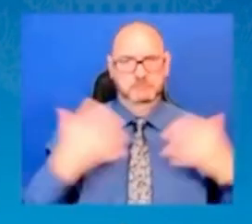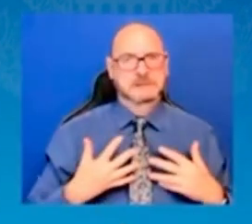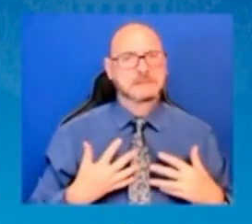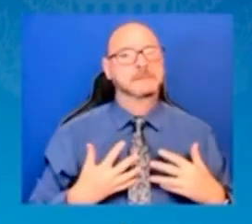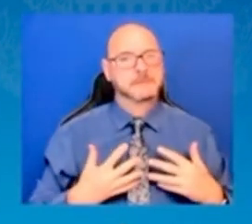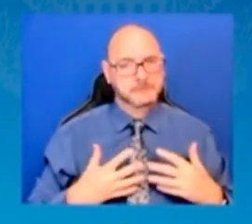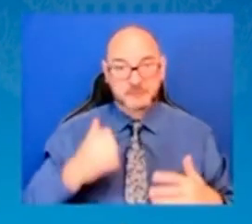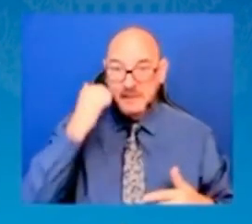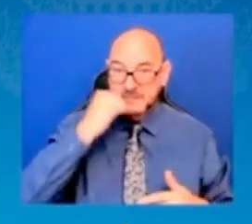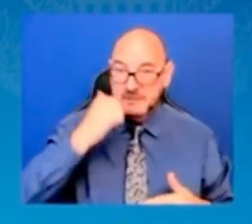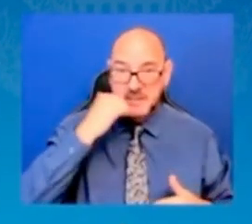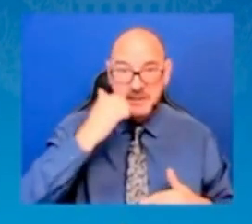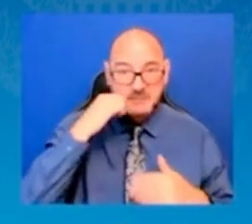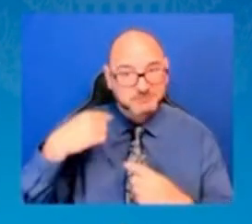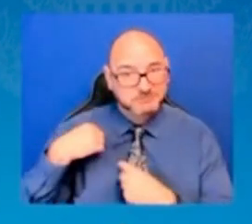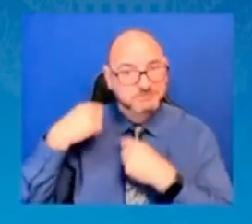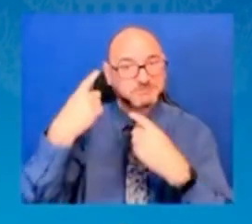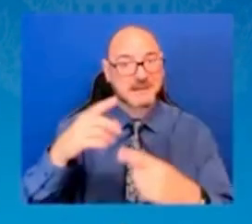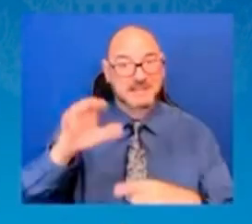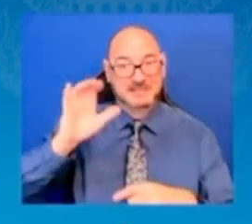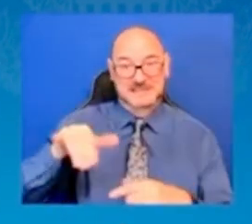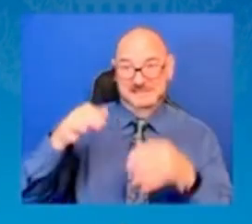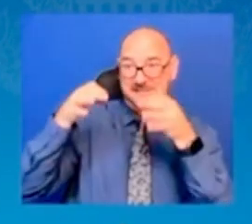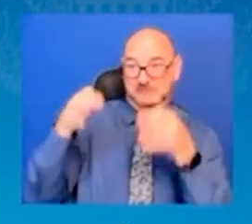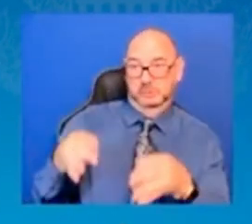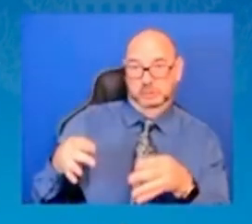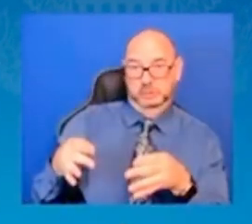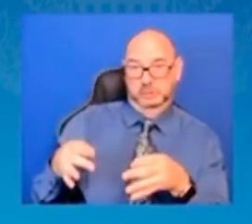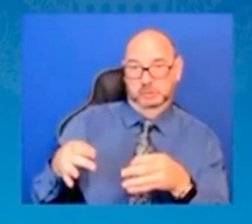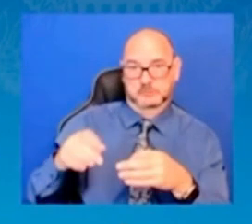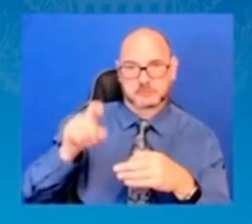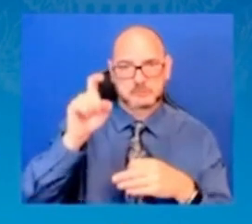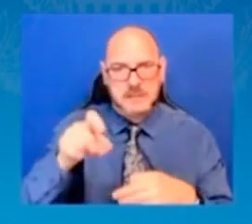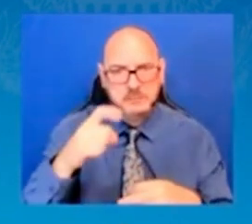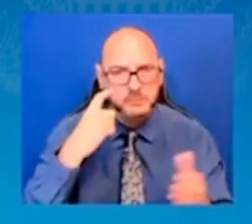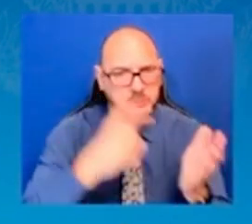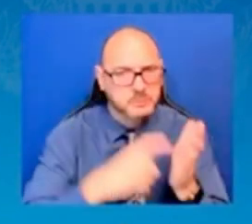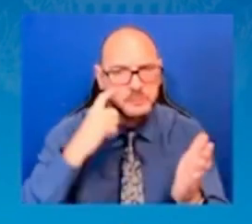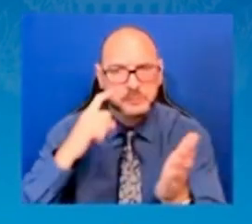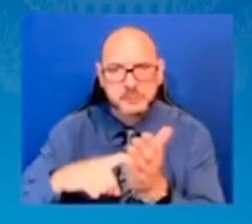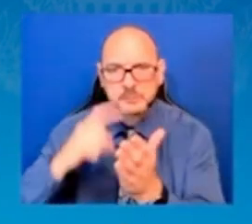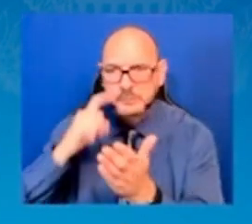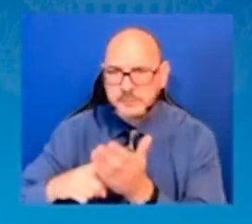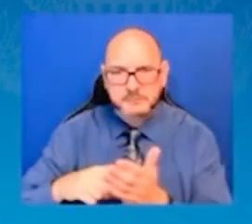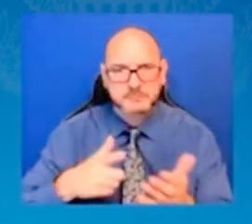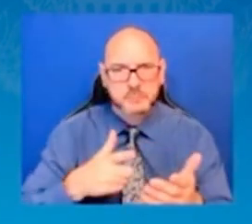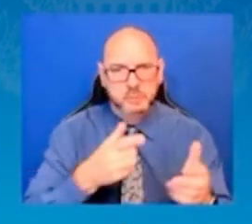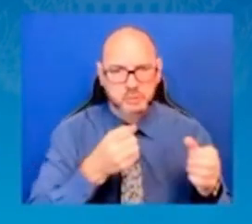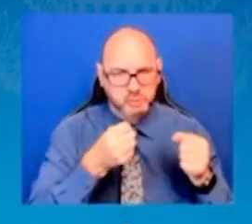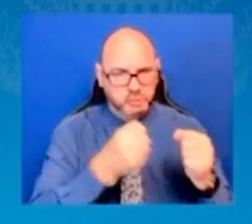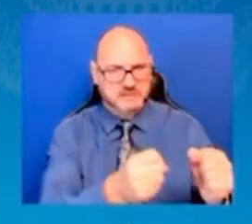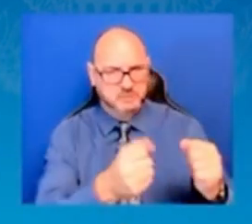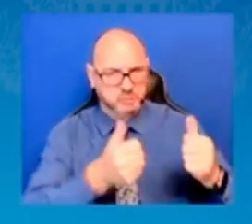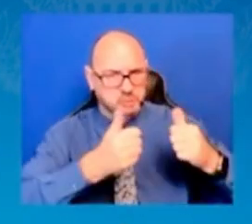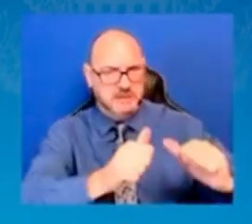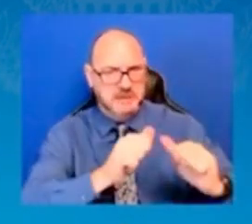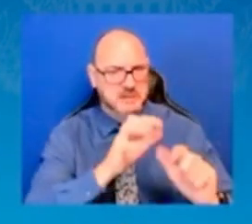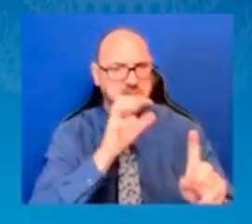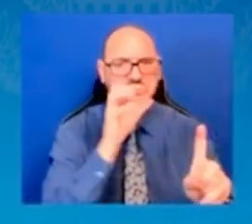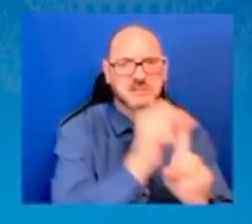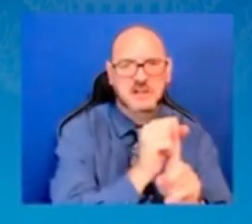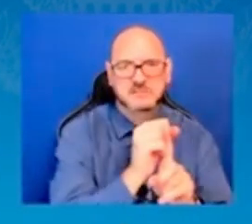seen strategic attempts and attacks through so-called